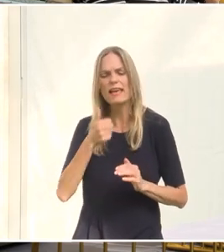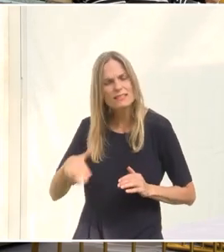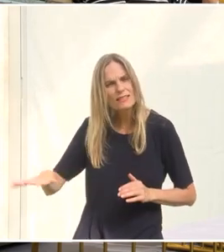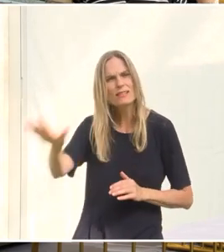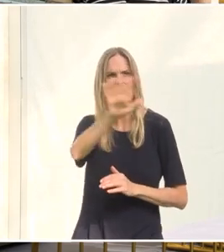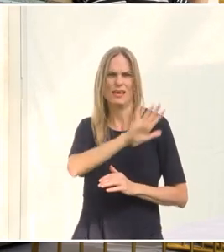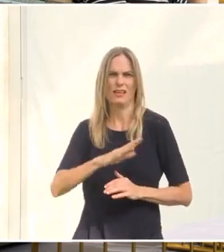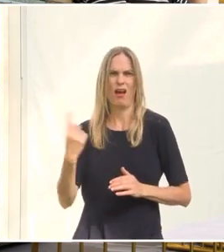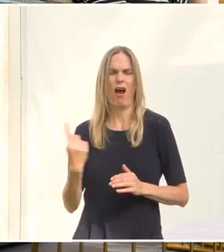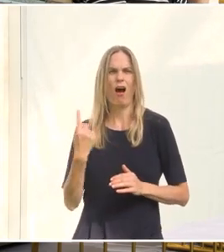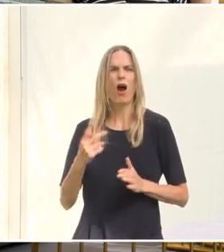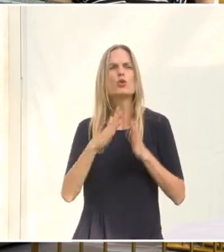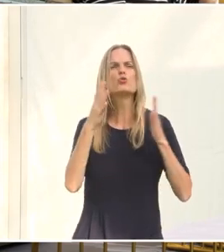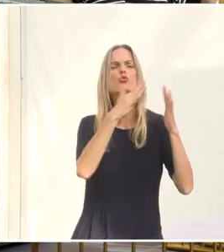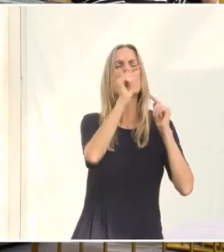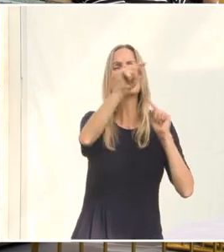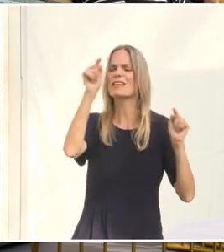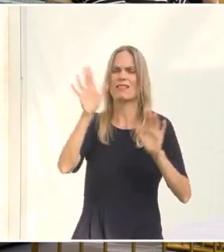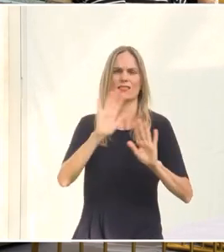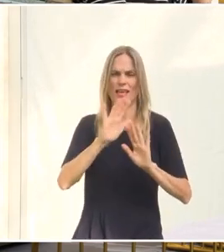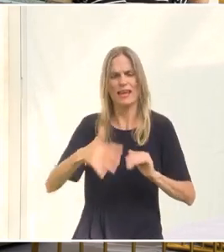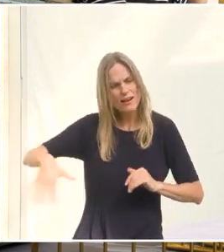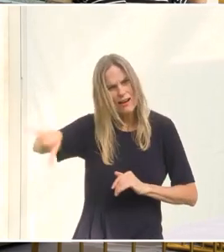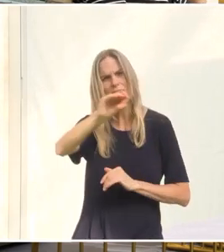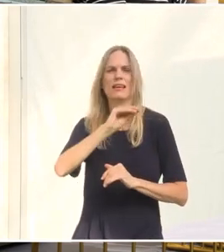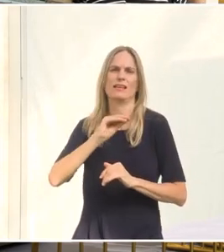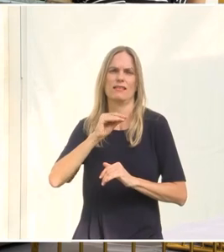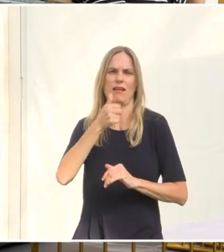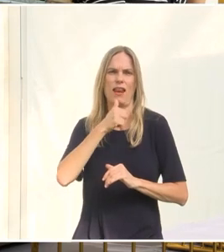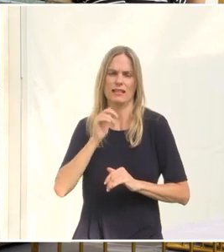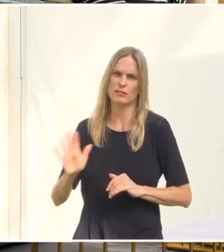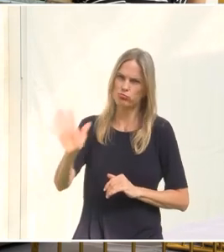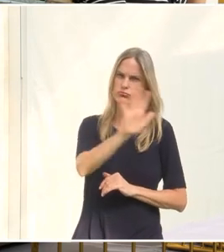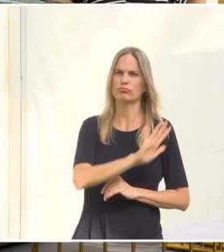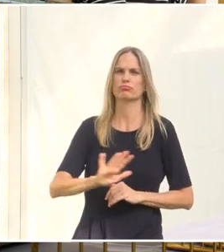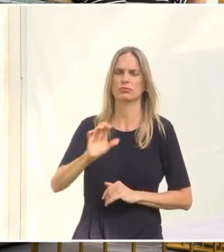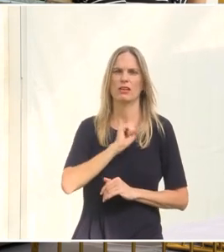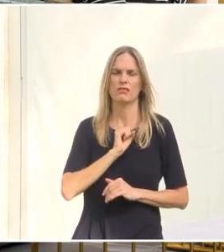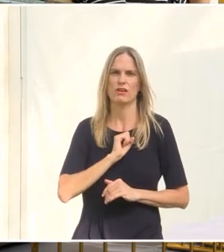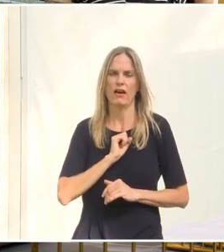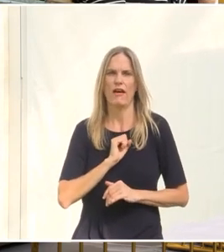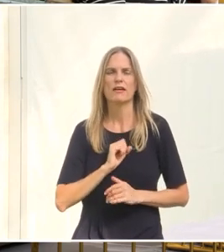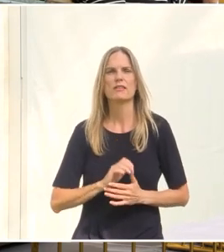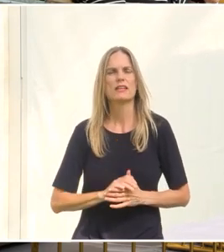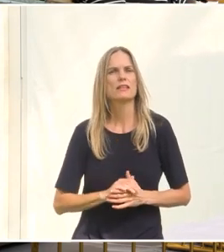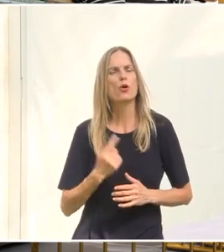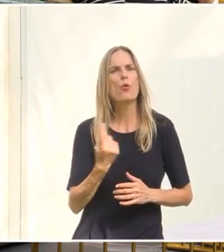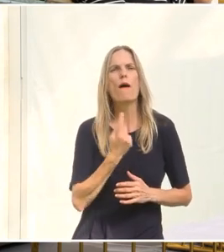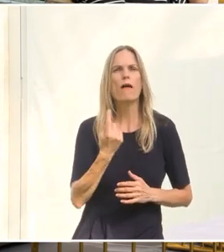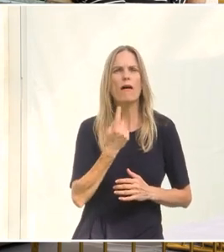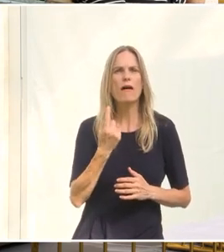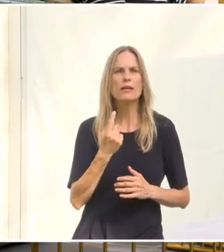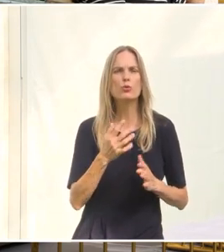big cities, because I think it's the question of the security in many ways, not only this that we